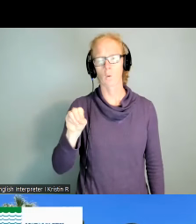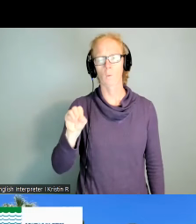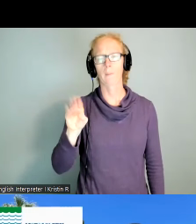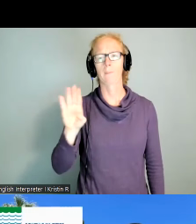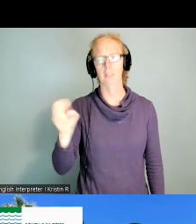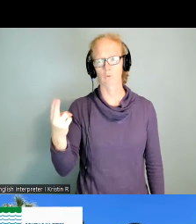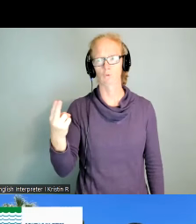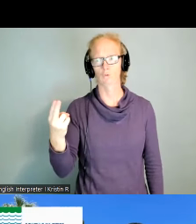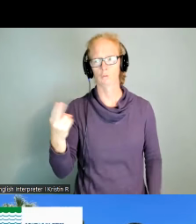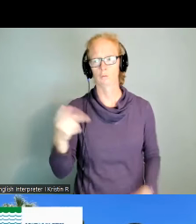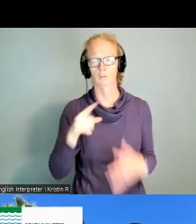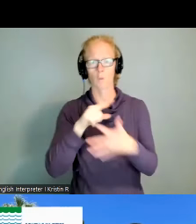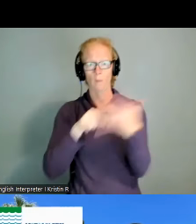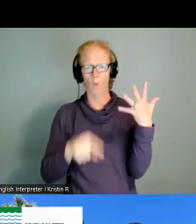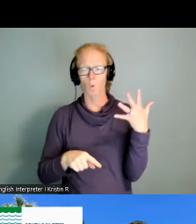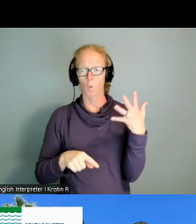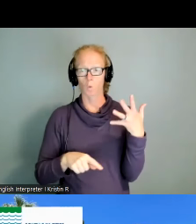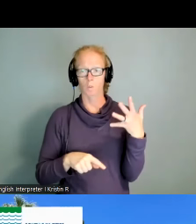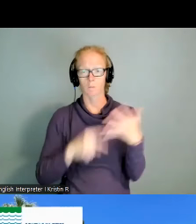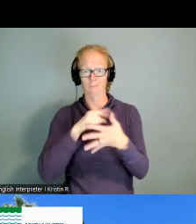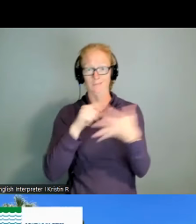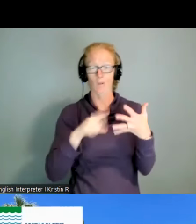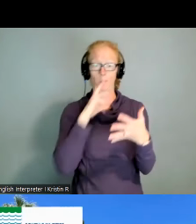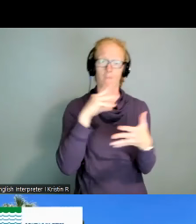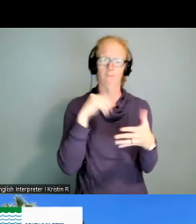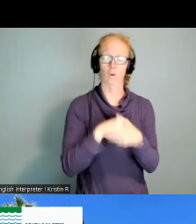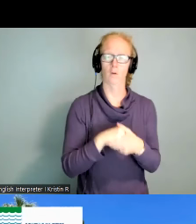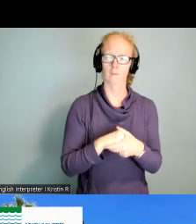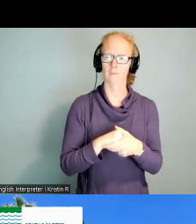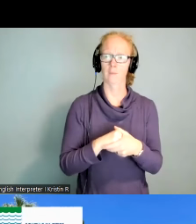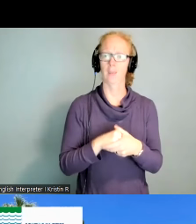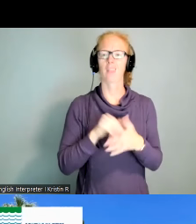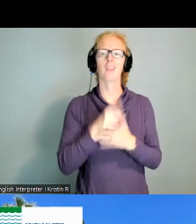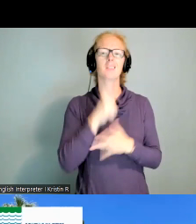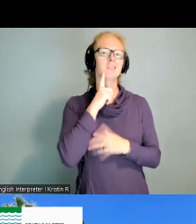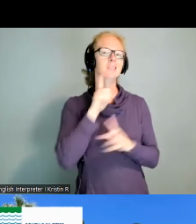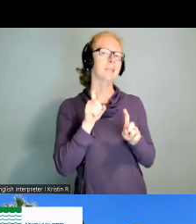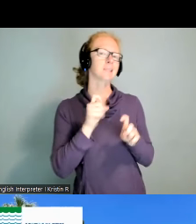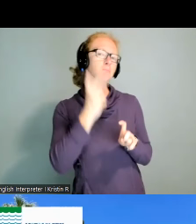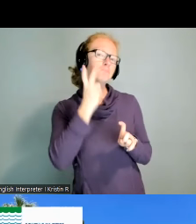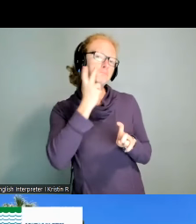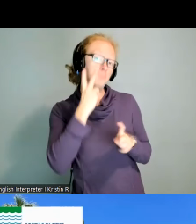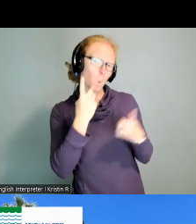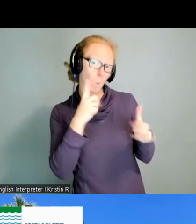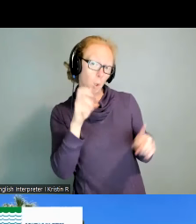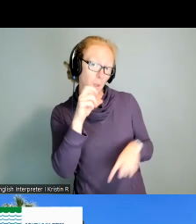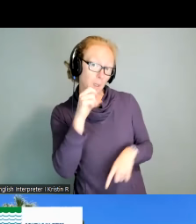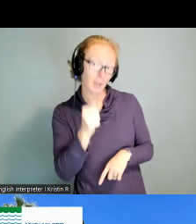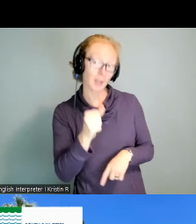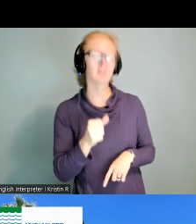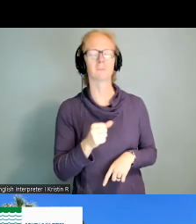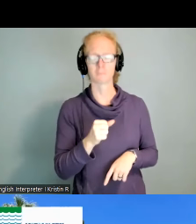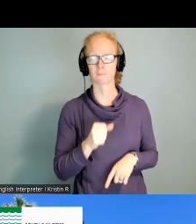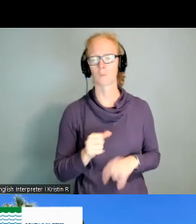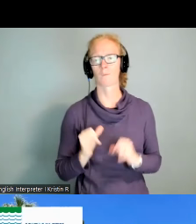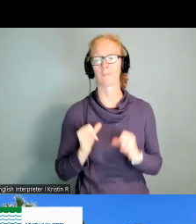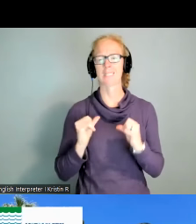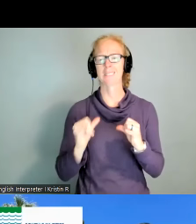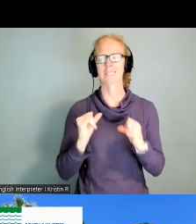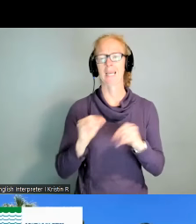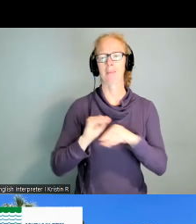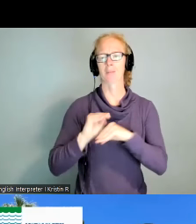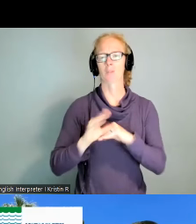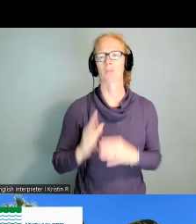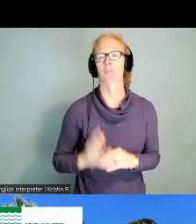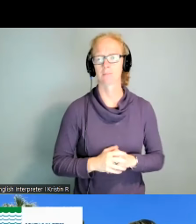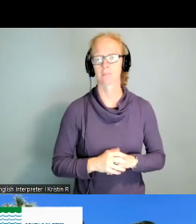project, we're using the OTR toolkit essentially as a beta test. And incidentally, we share the same consultant. We're working